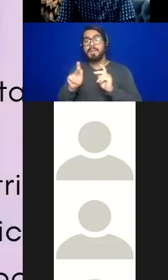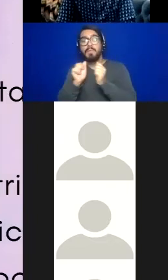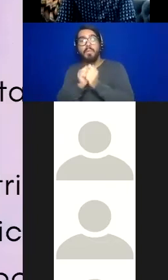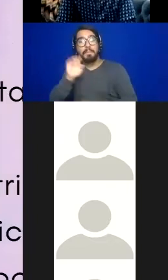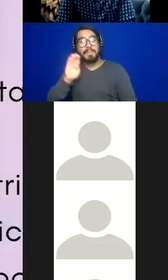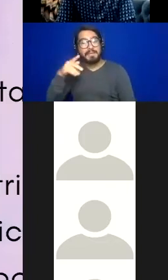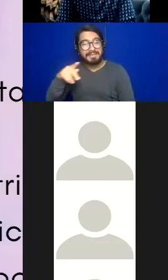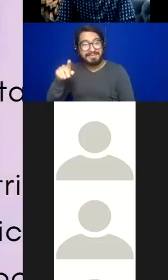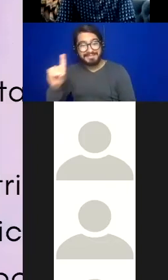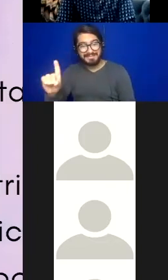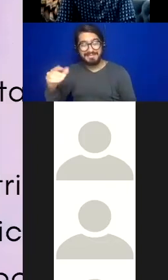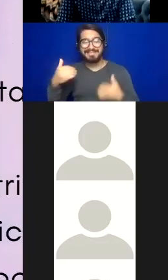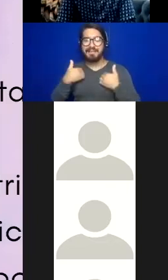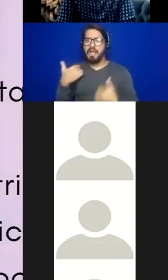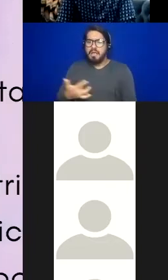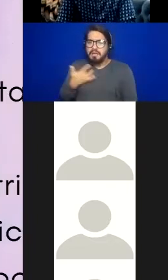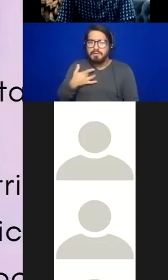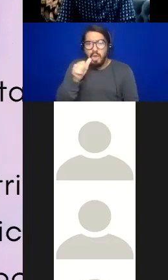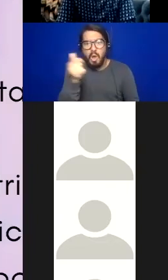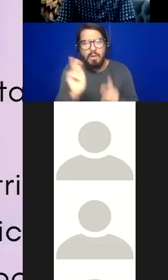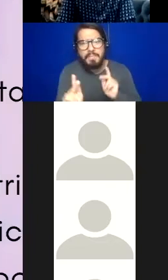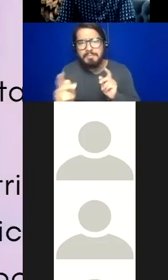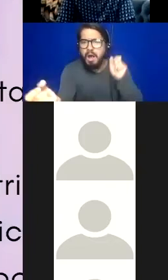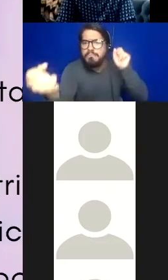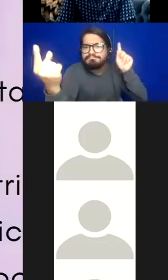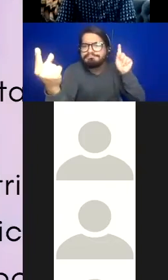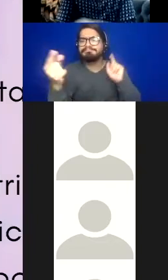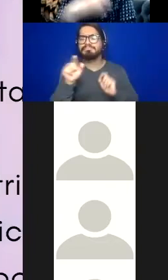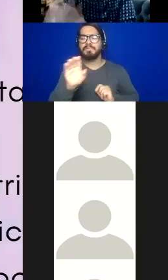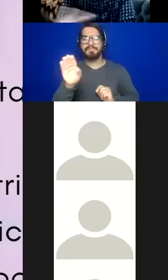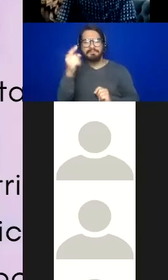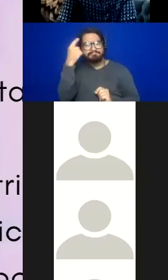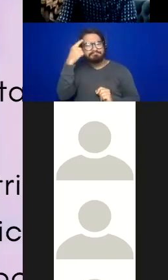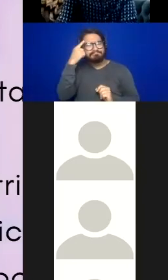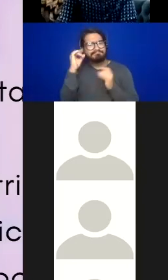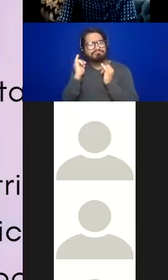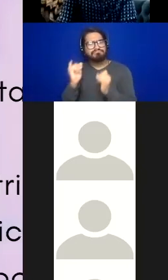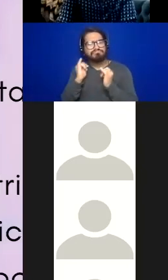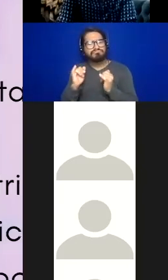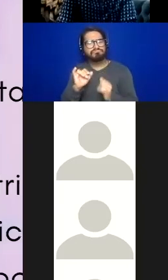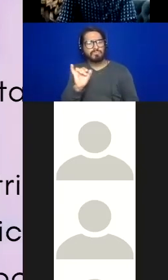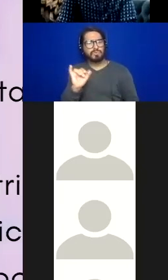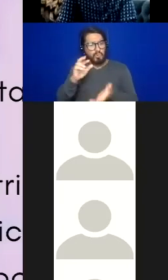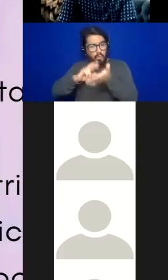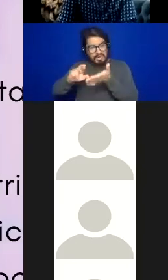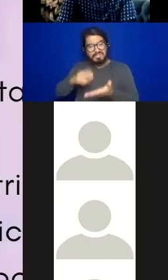an uncanny sensitivity to others people's subconscious mental content, and that there's even been research on